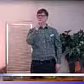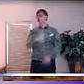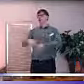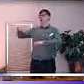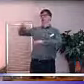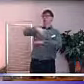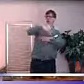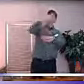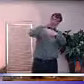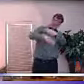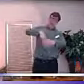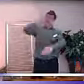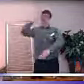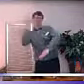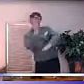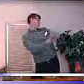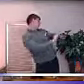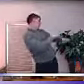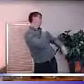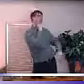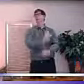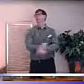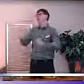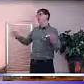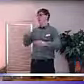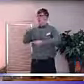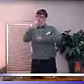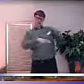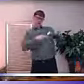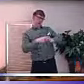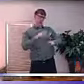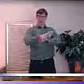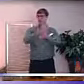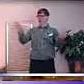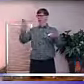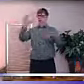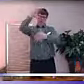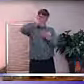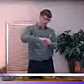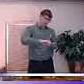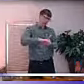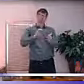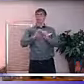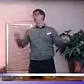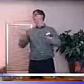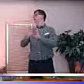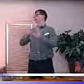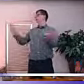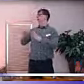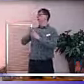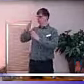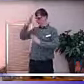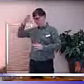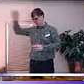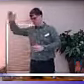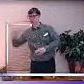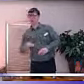4 minutes, and all of a sudden, the world had a different belief, a different way of thinking that it